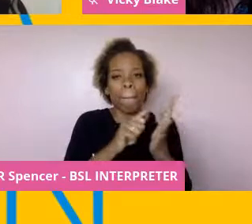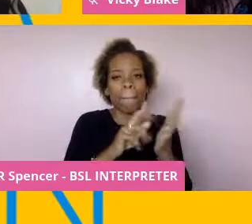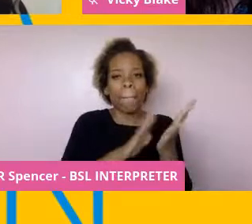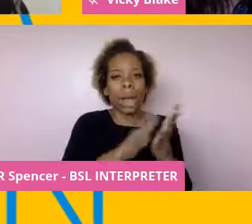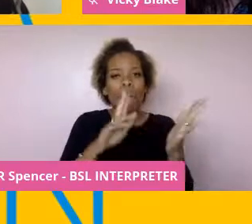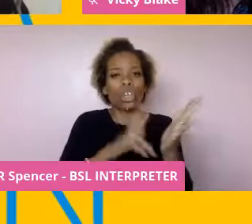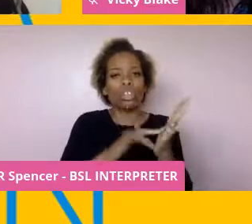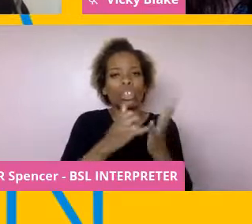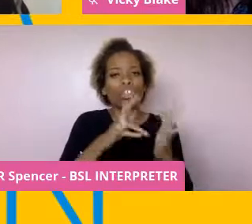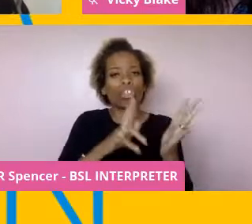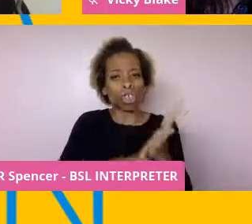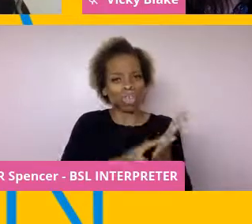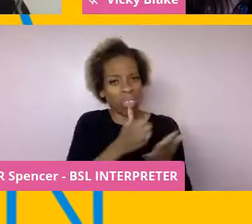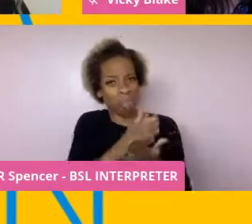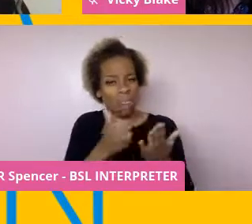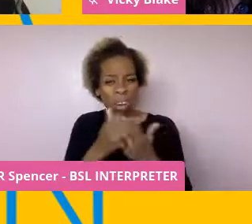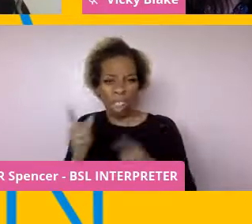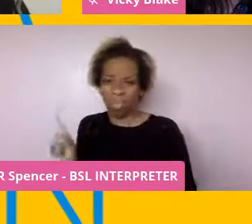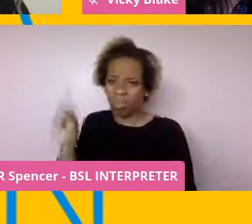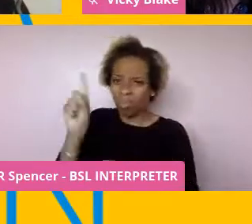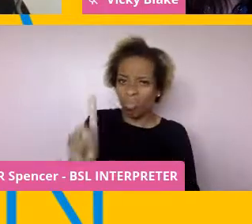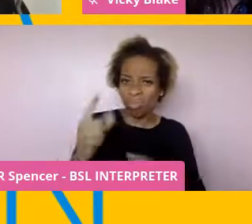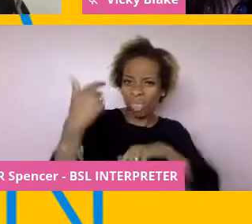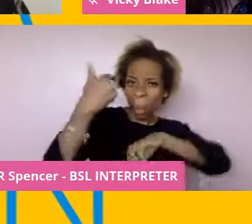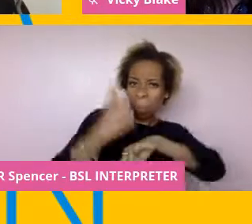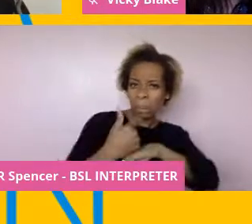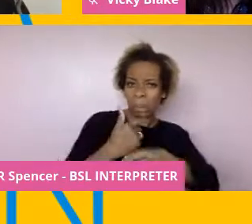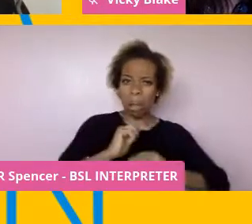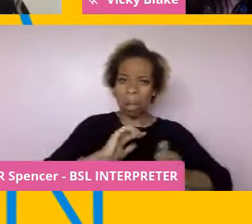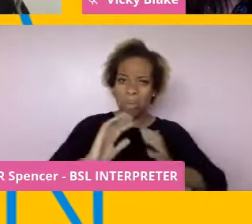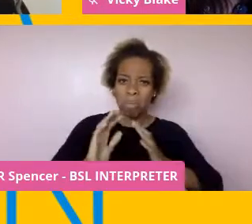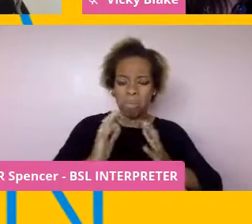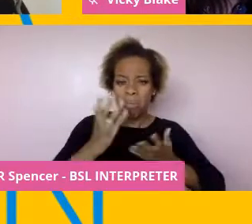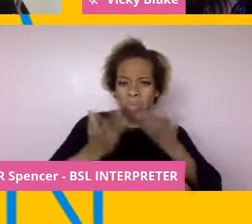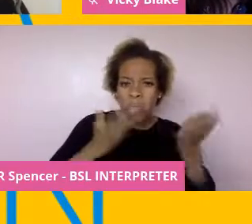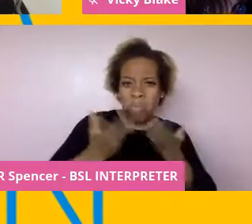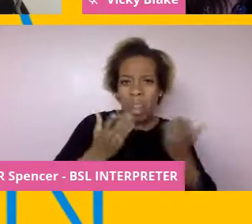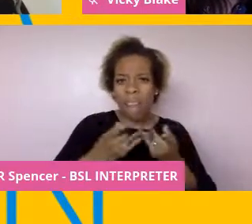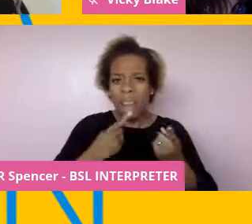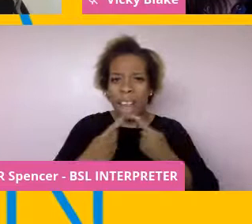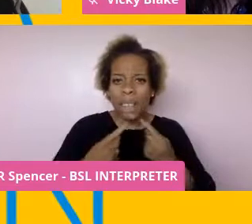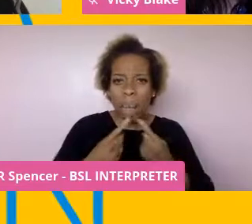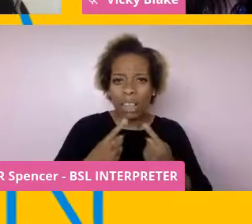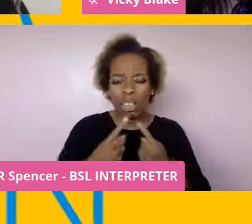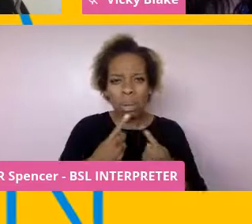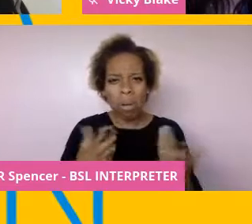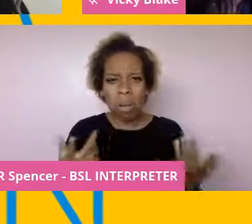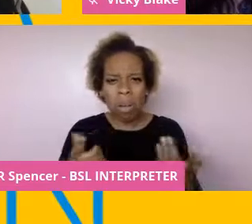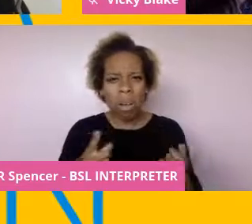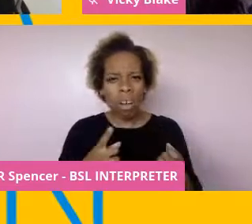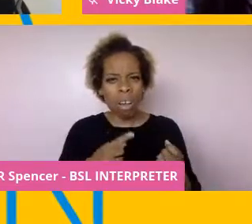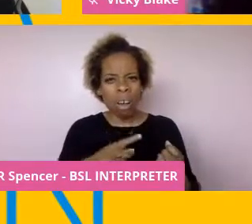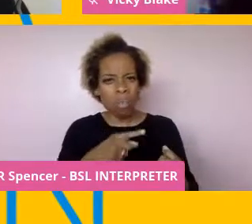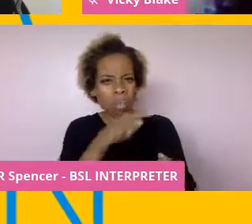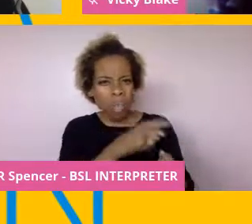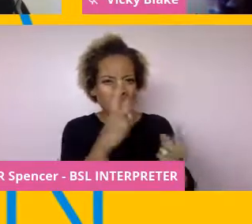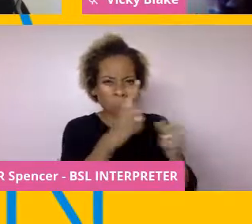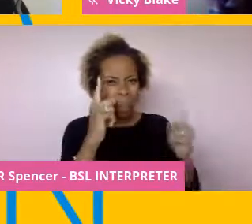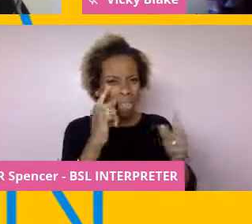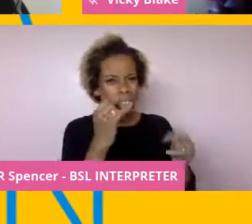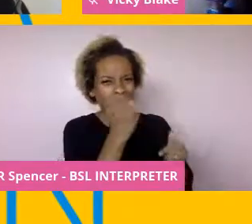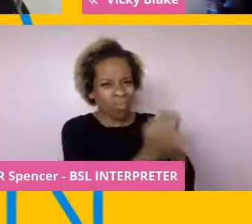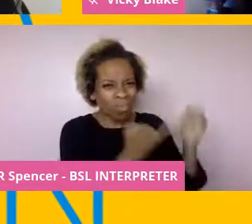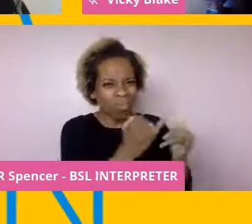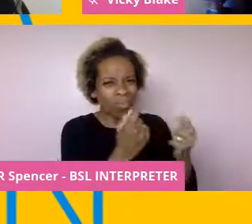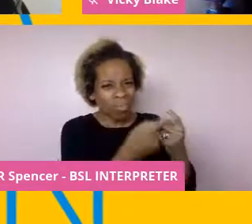and this predated the kind of campaign around the 1-to-6 ratio, but also when right after the strike, a lot